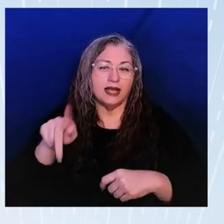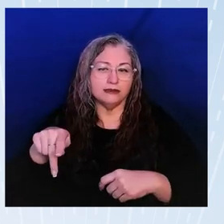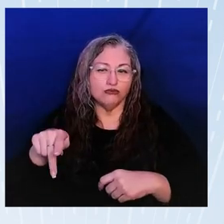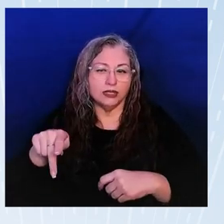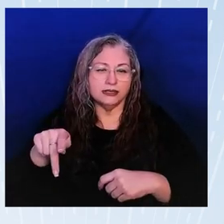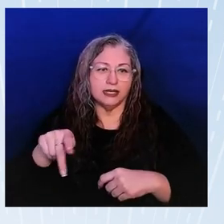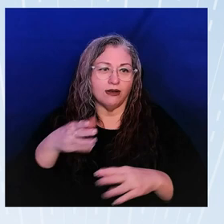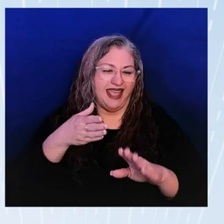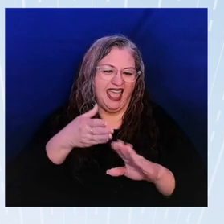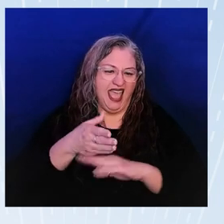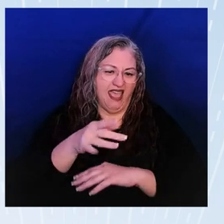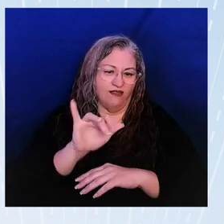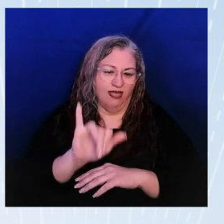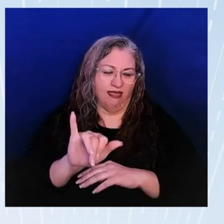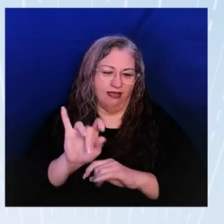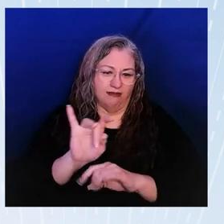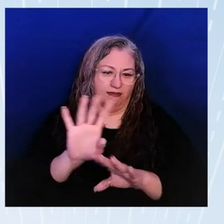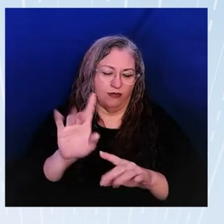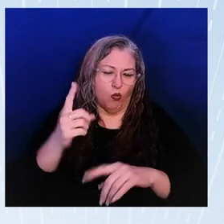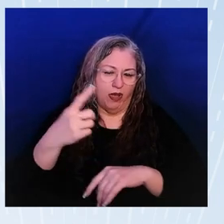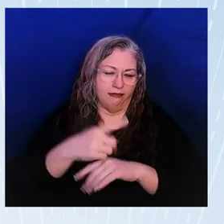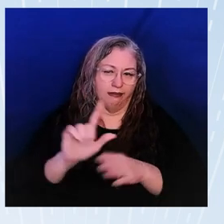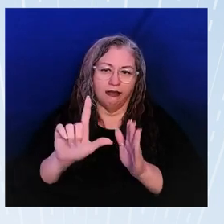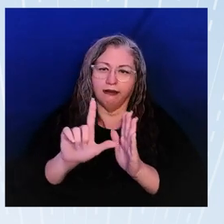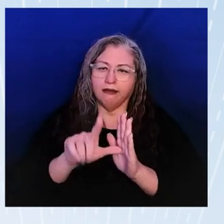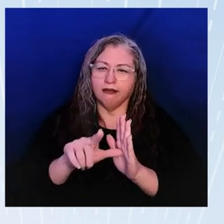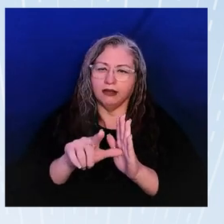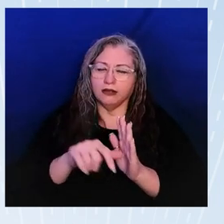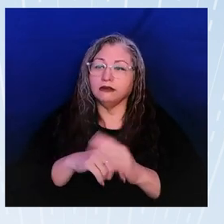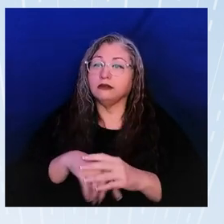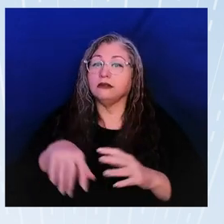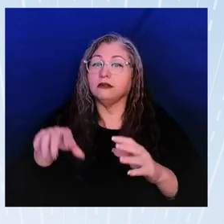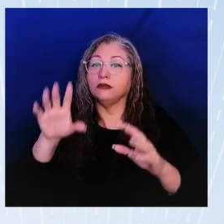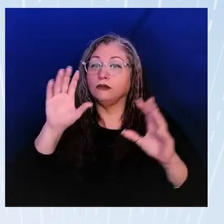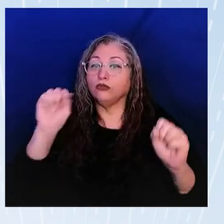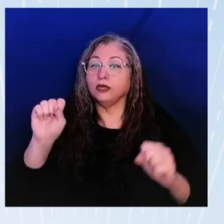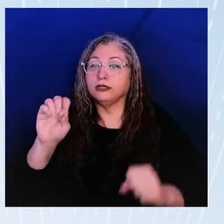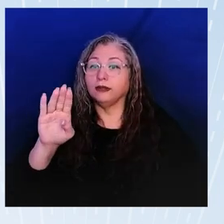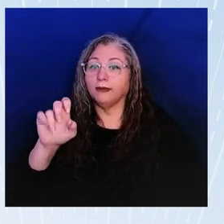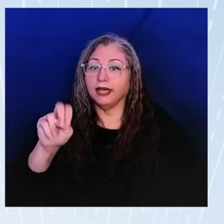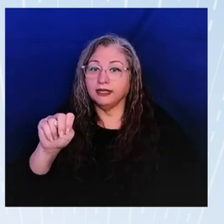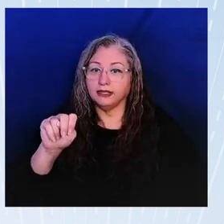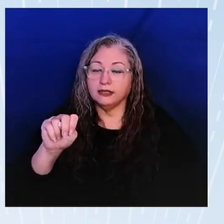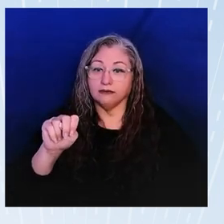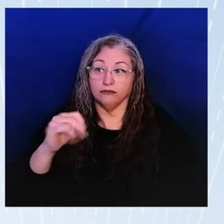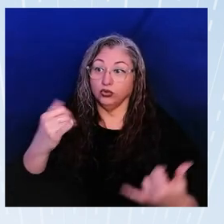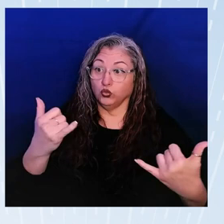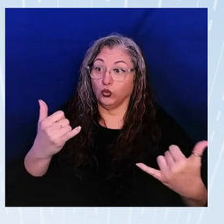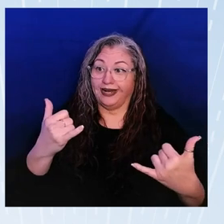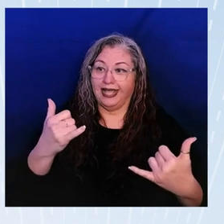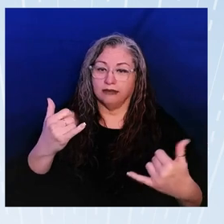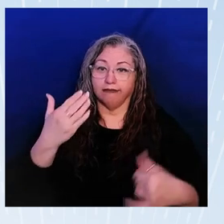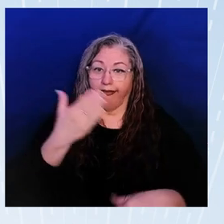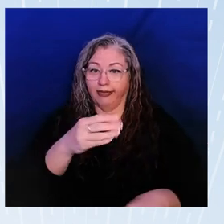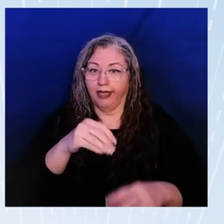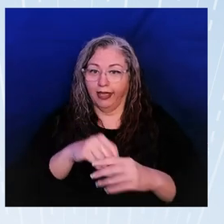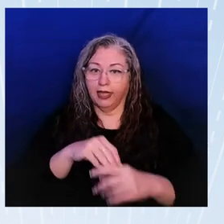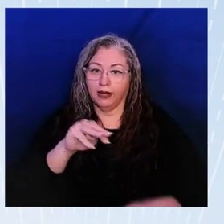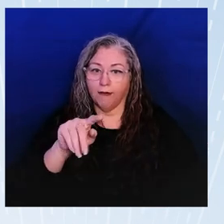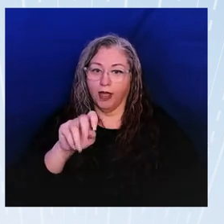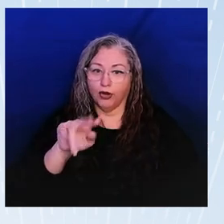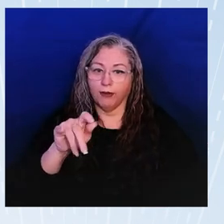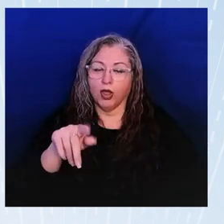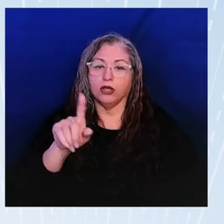following a day later. President Biden today is in Monterey Park to meet